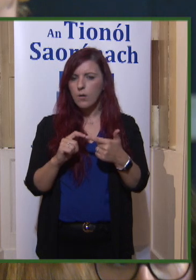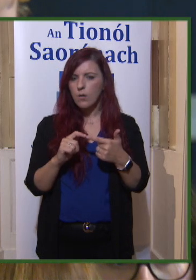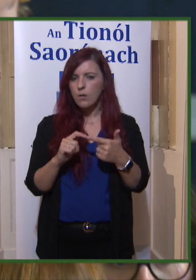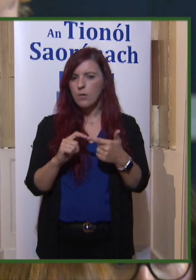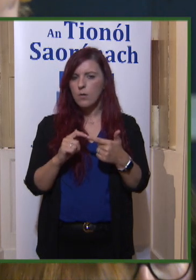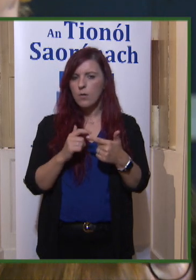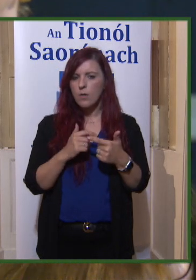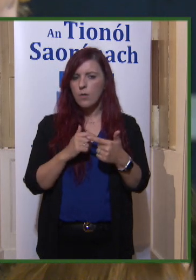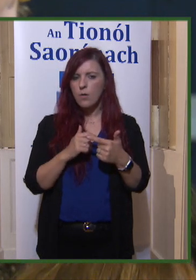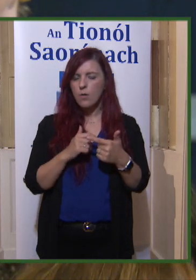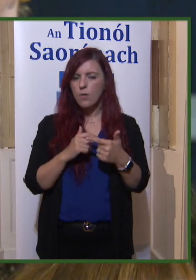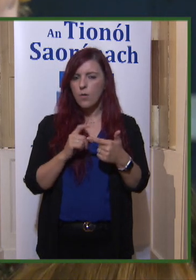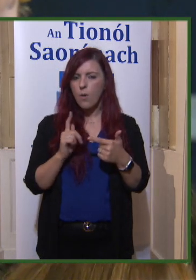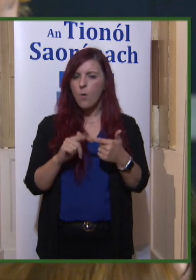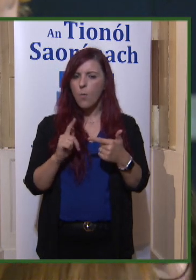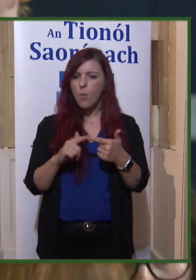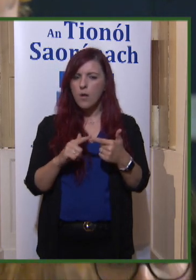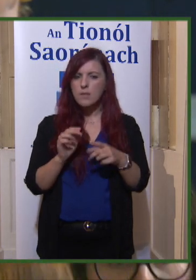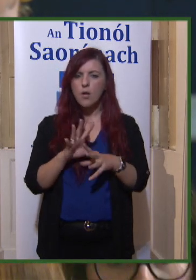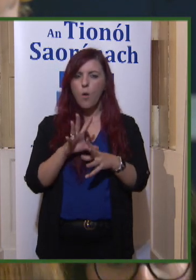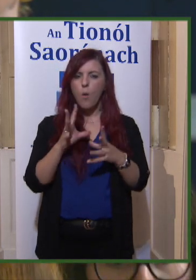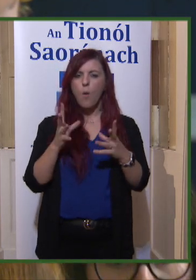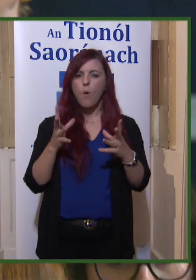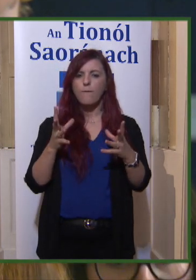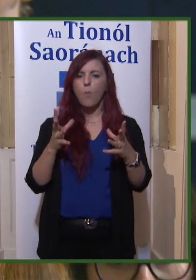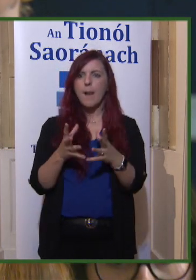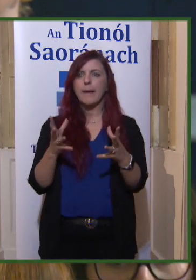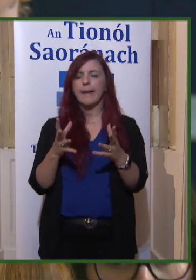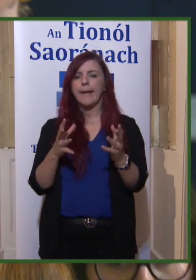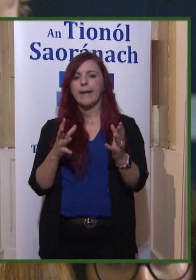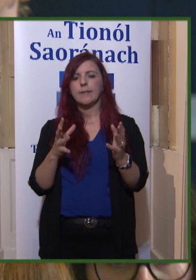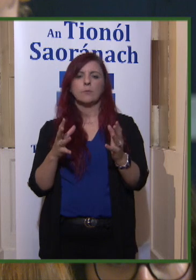overwhelmingly critical, potentially catastrophic